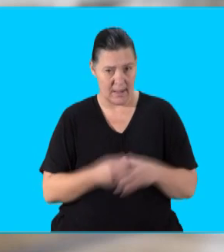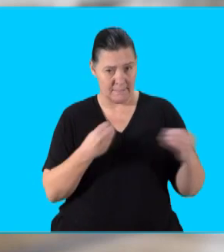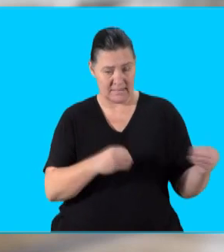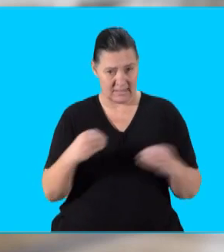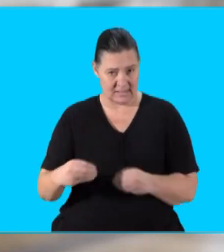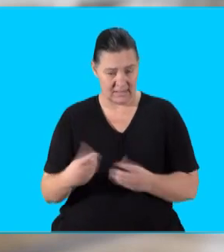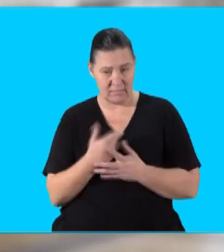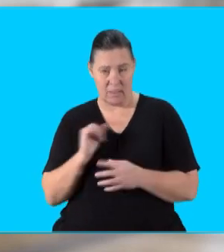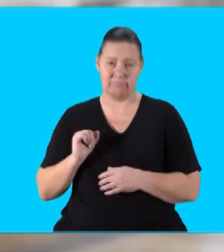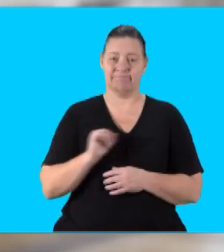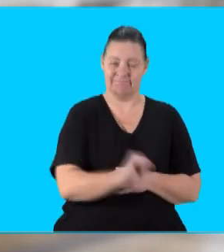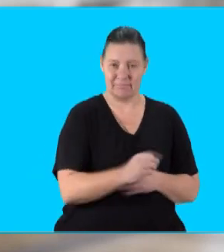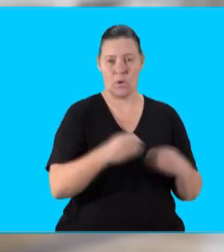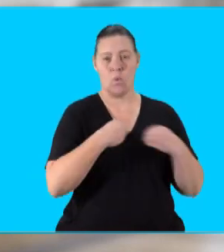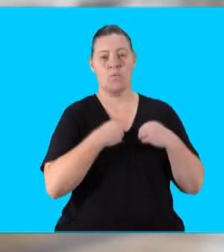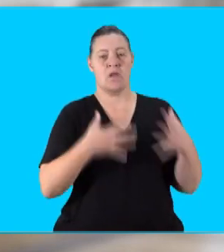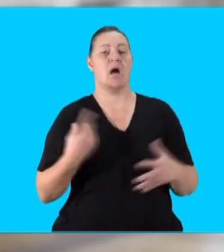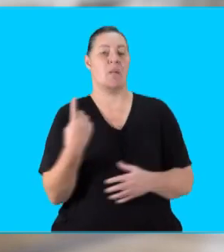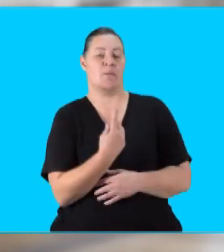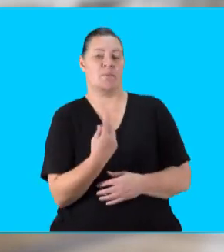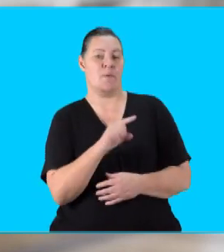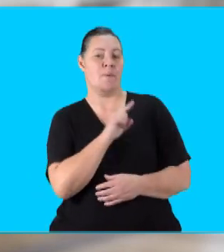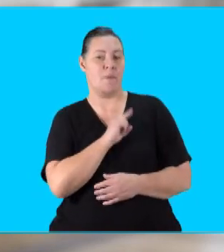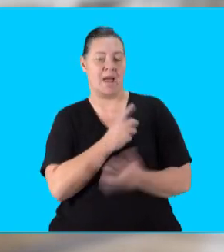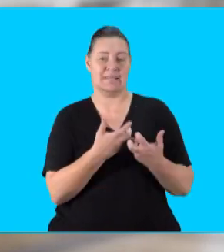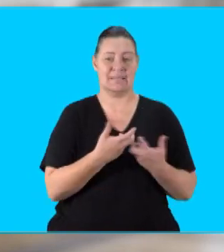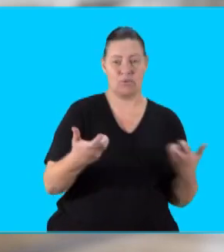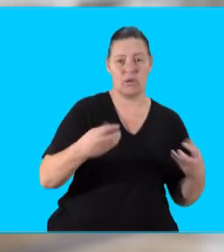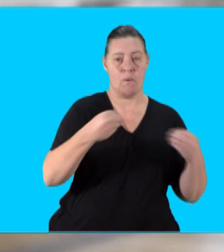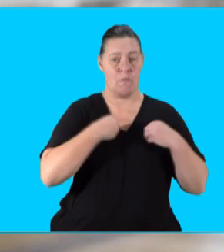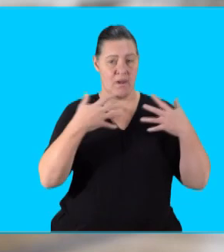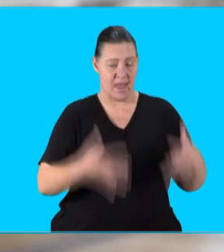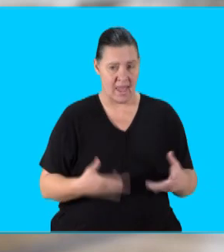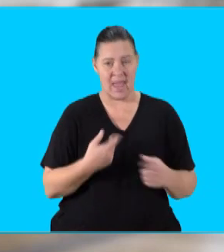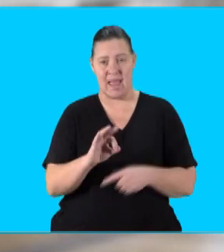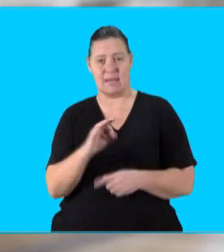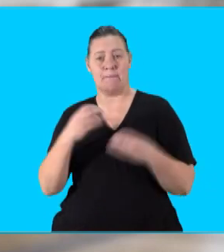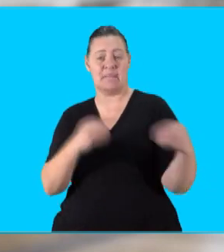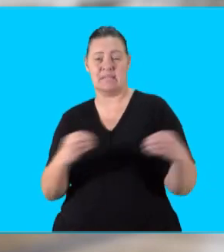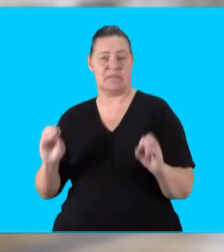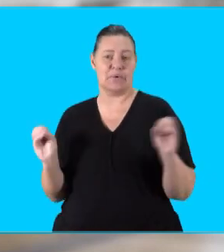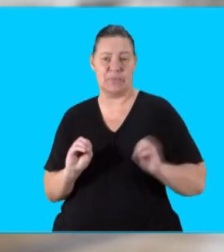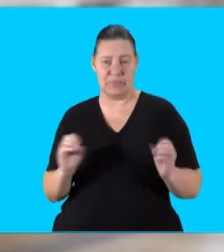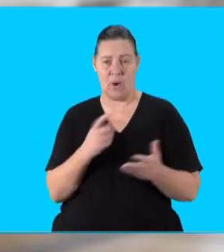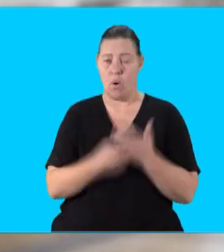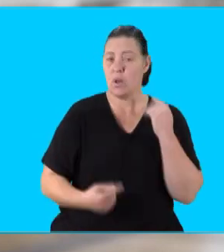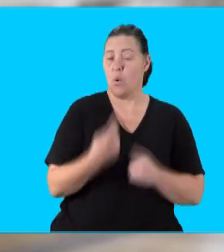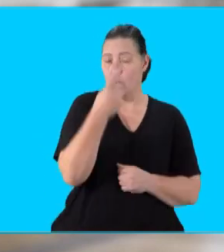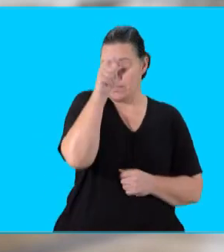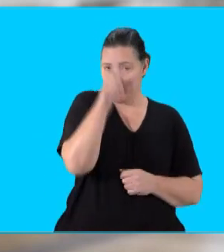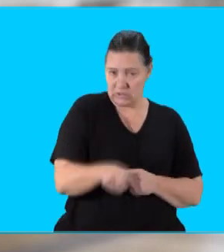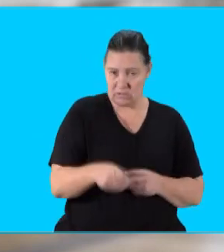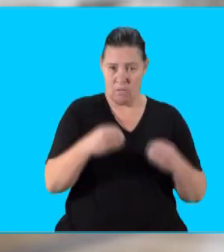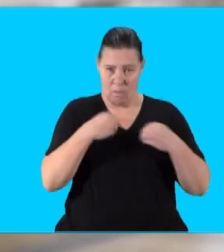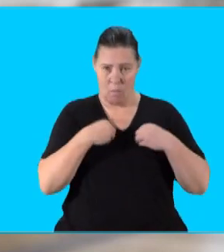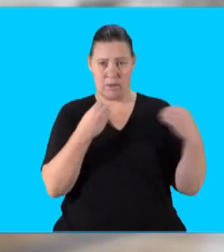business, they belong to the owner alone, because there's no separation between the owner and the business. It's only one person who owns a